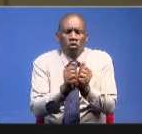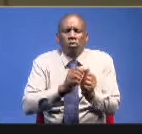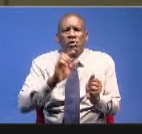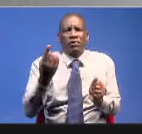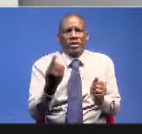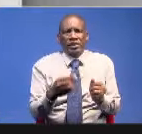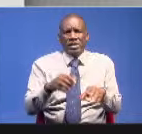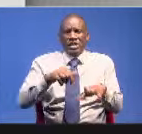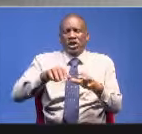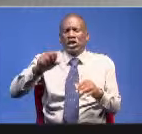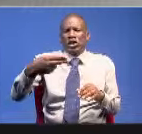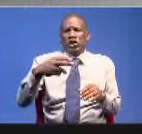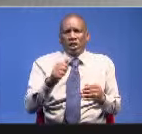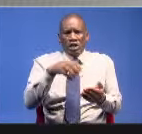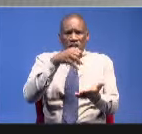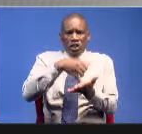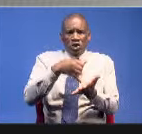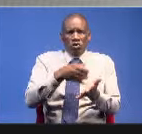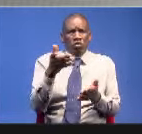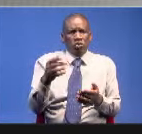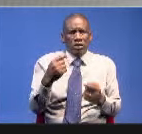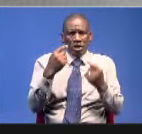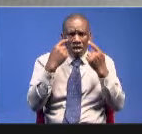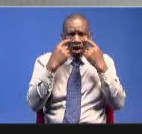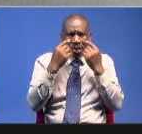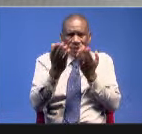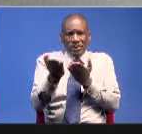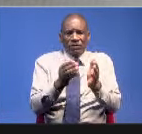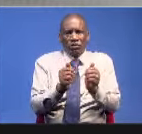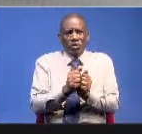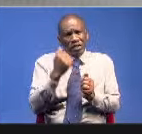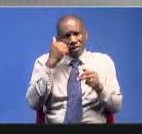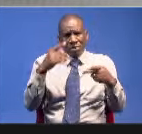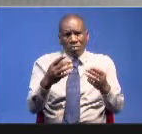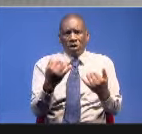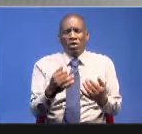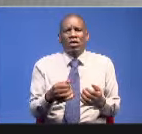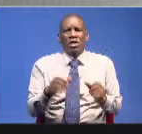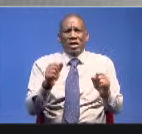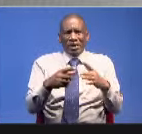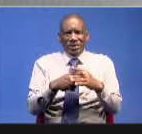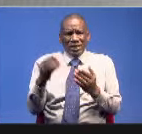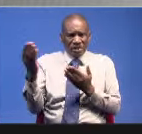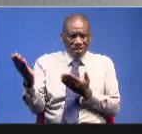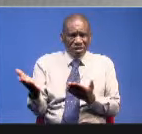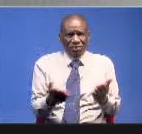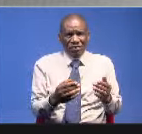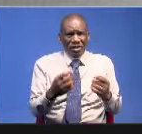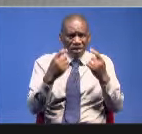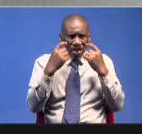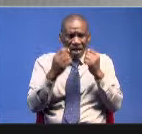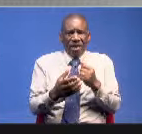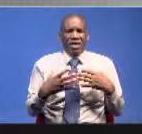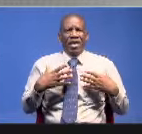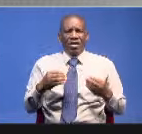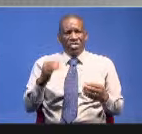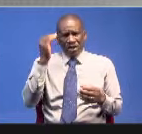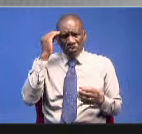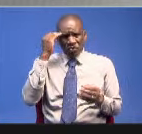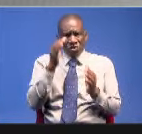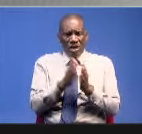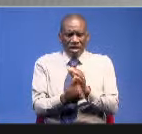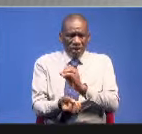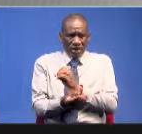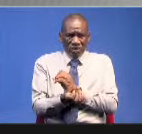SHA include optical services, with patients now set to start receiving eye health education and